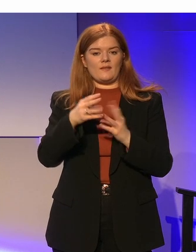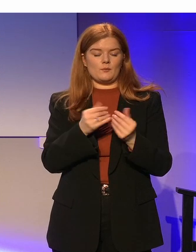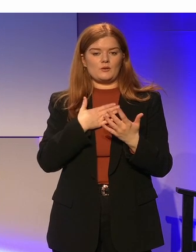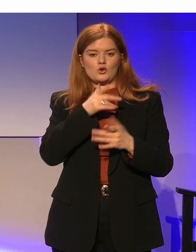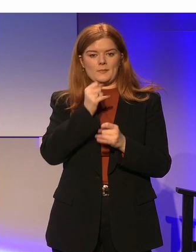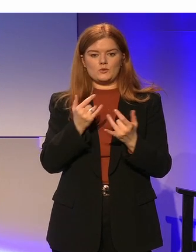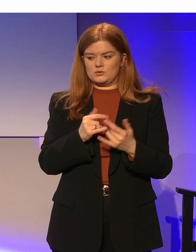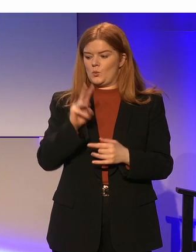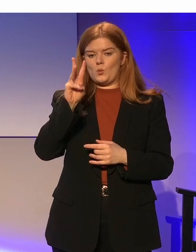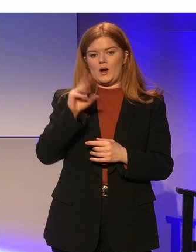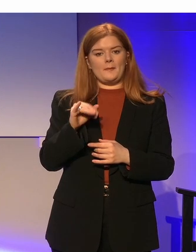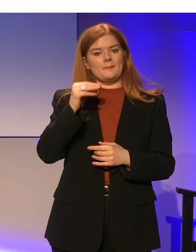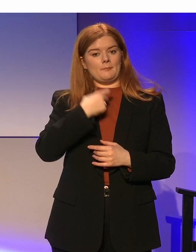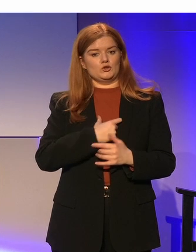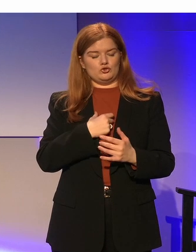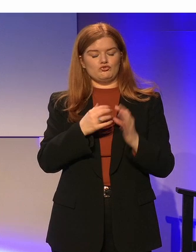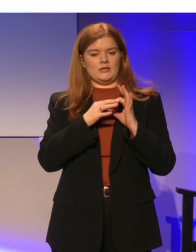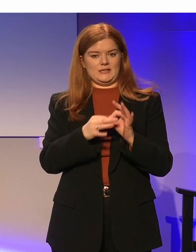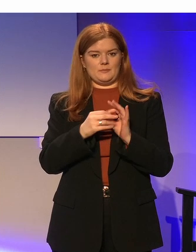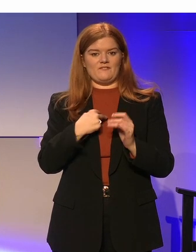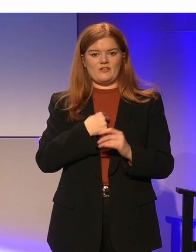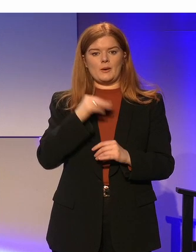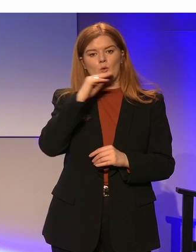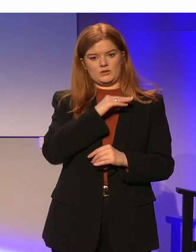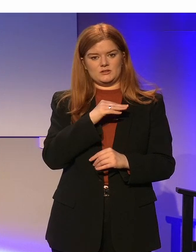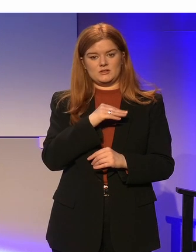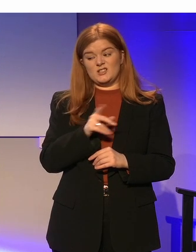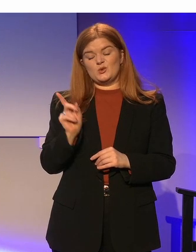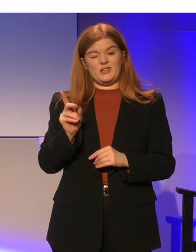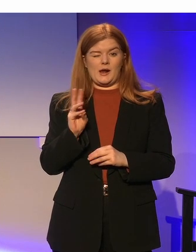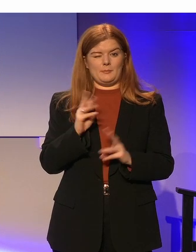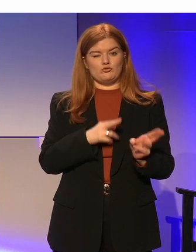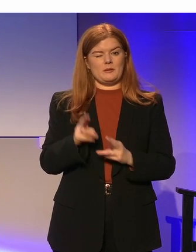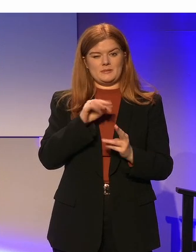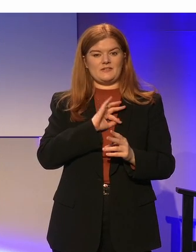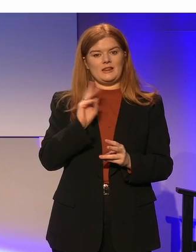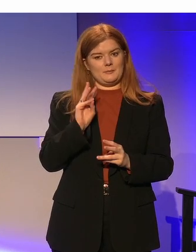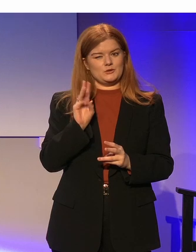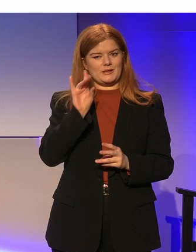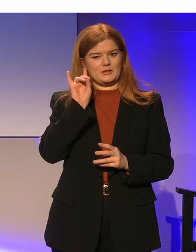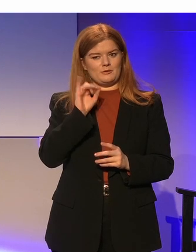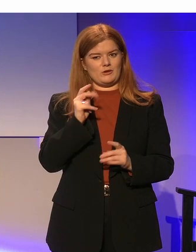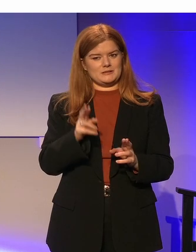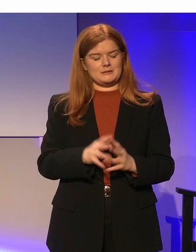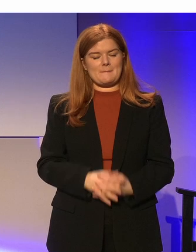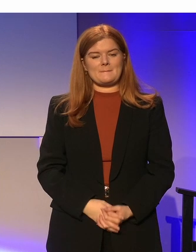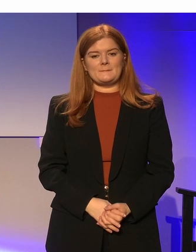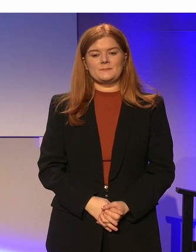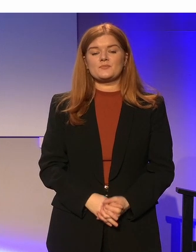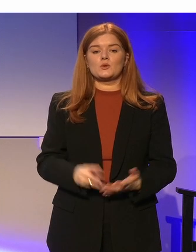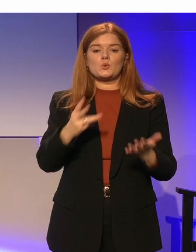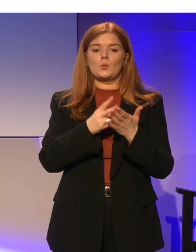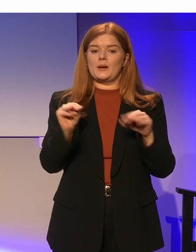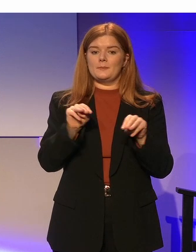about is how important personalised relationships were. So you can hear me repeating myself now, can't you?